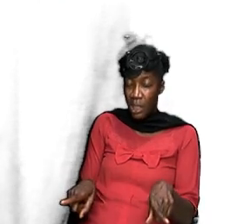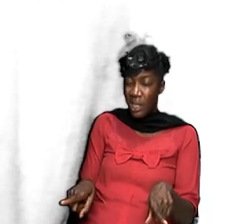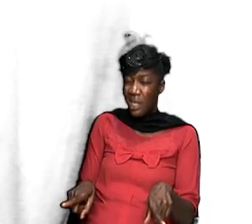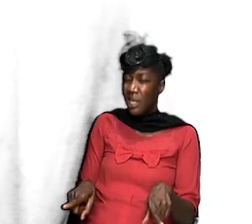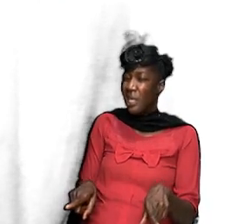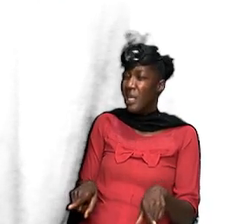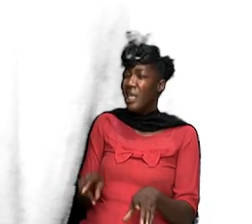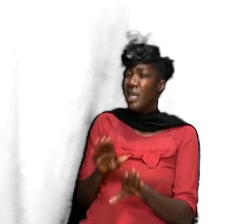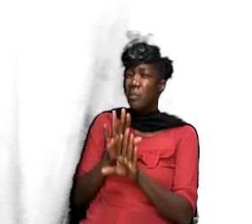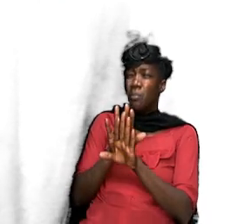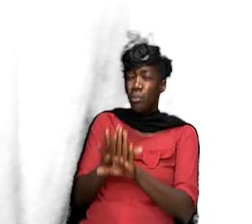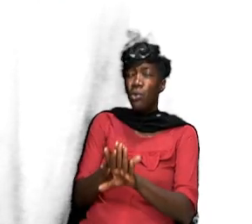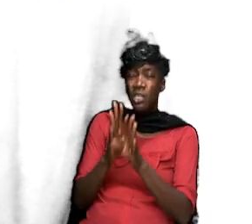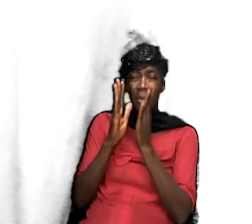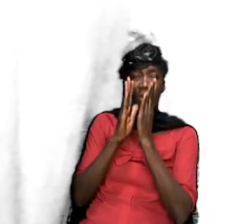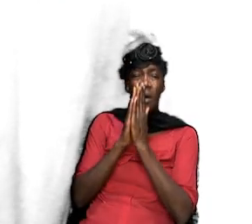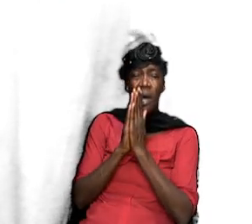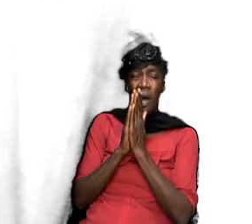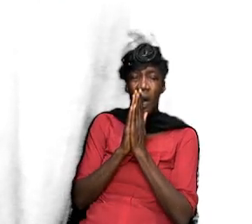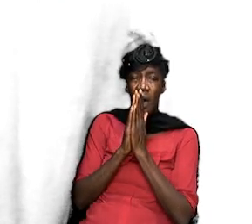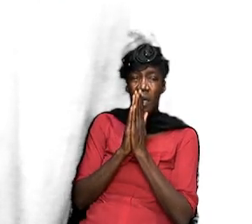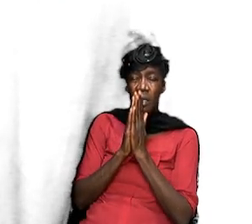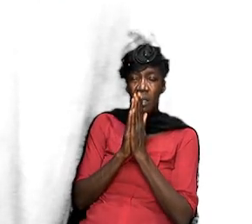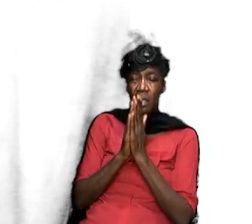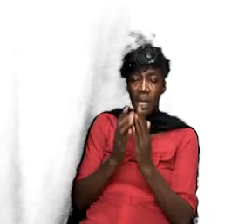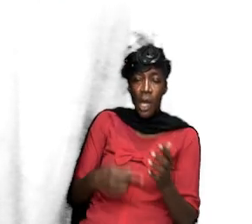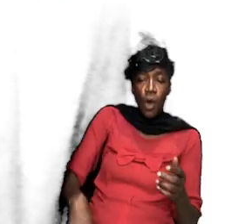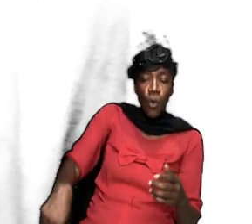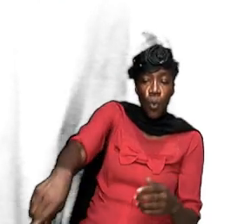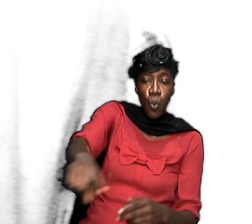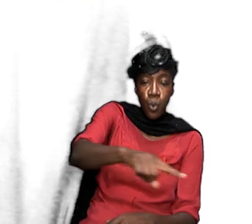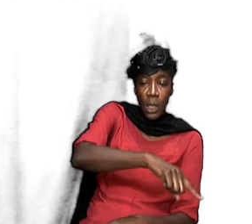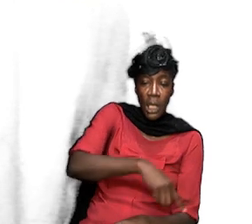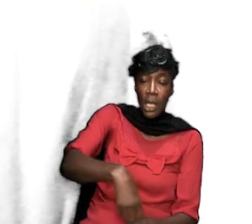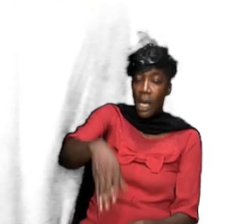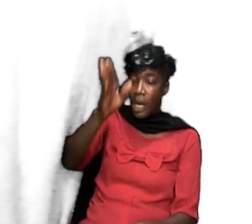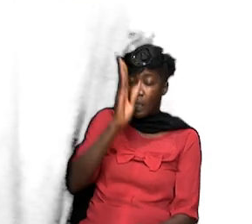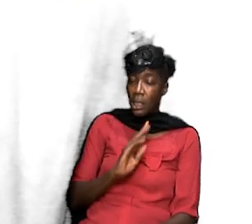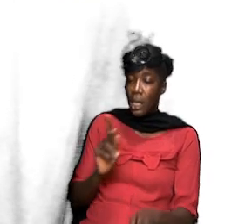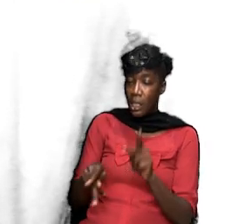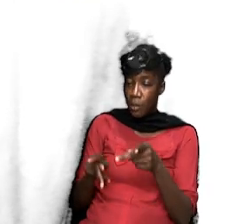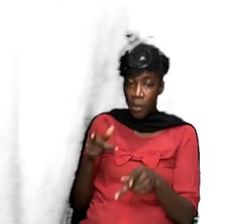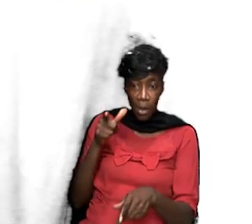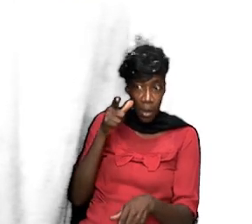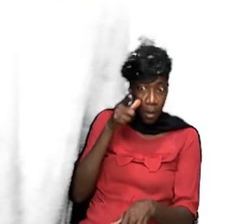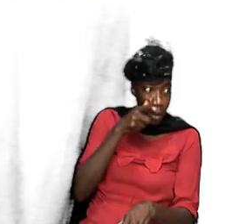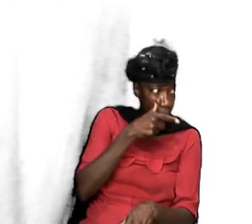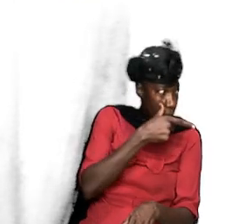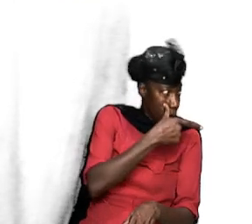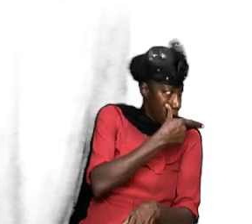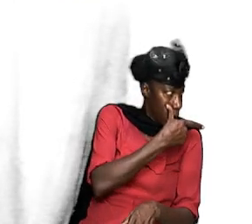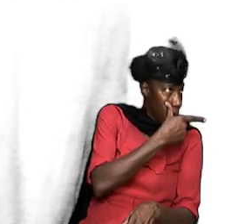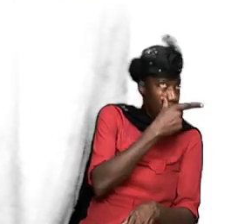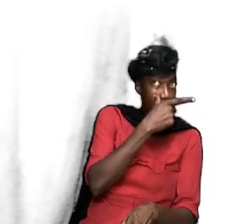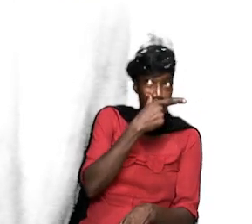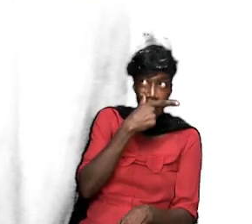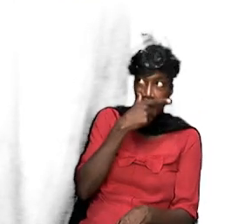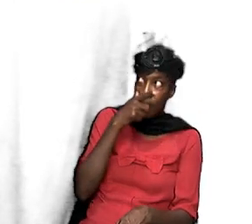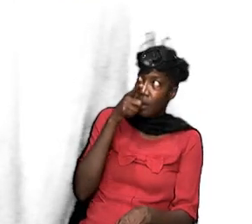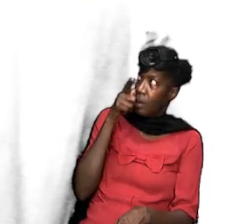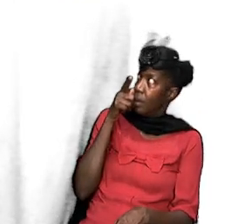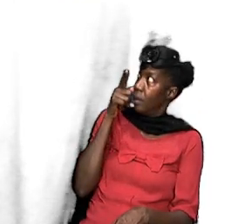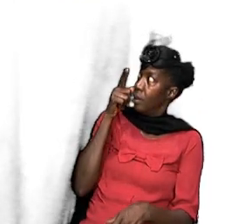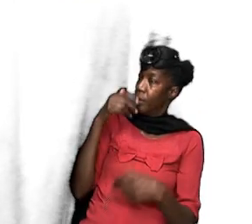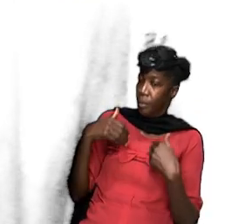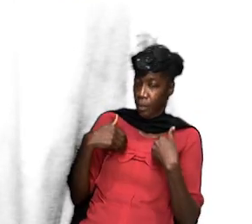ask, Almighty God, and we as the people of God, we are looking around and we see how many young